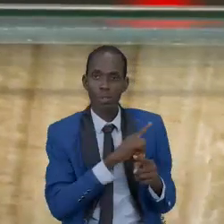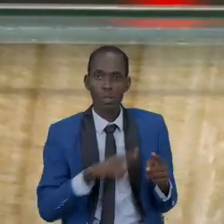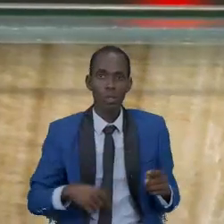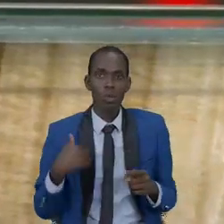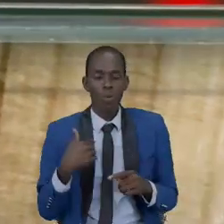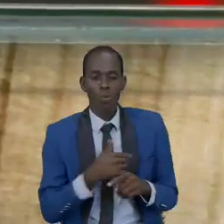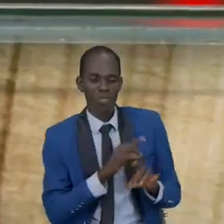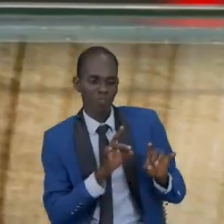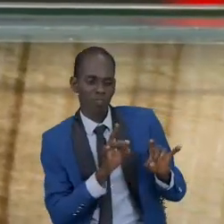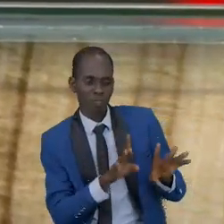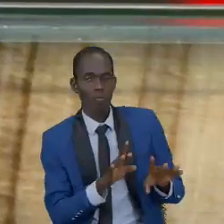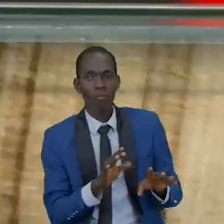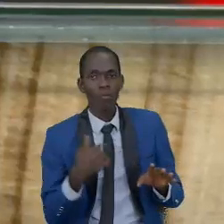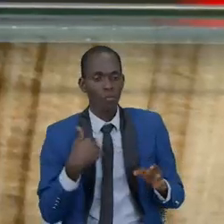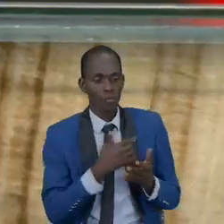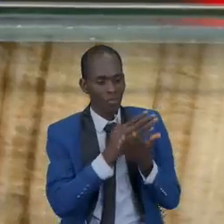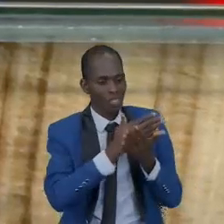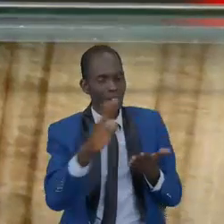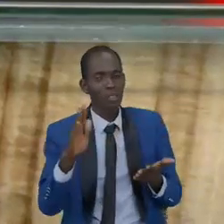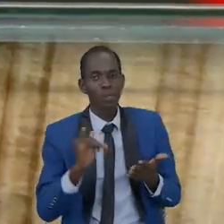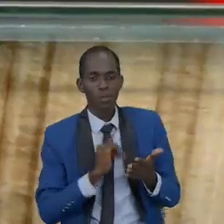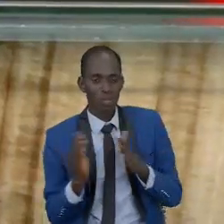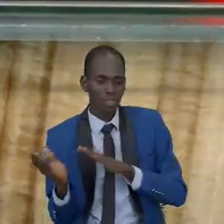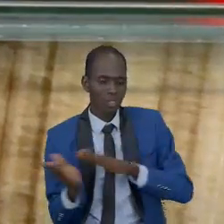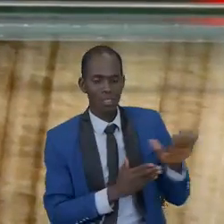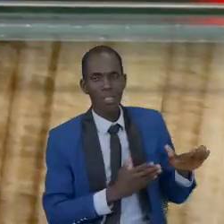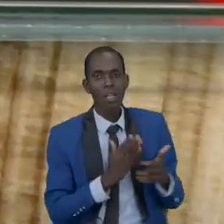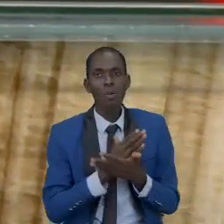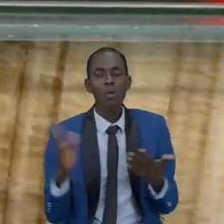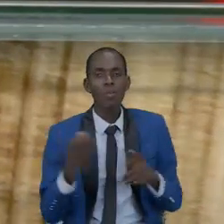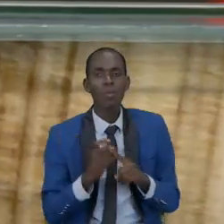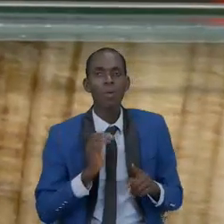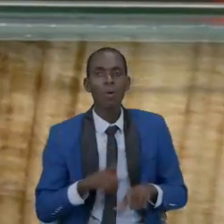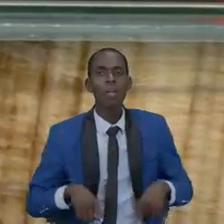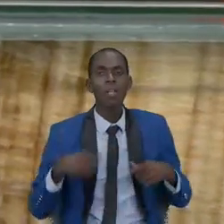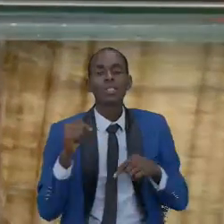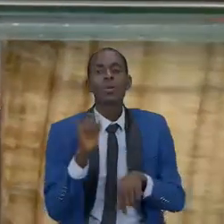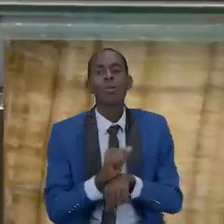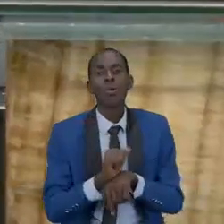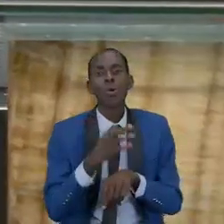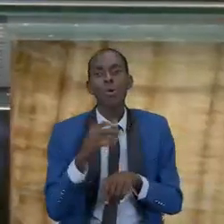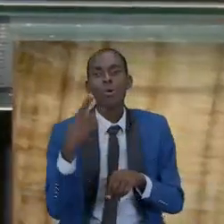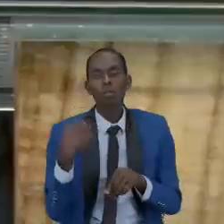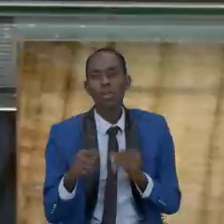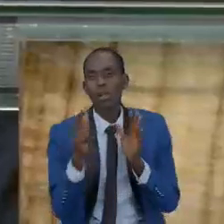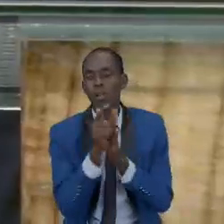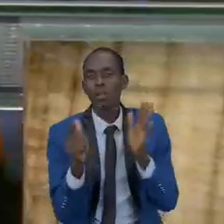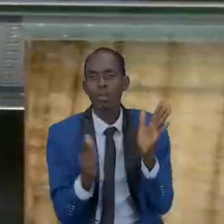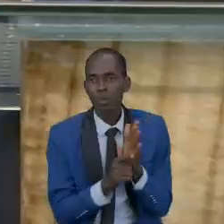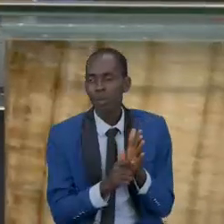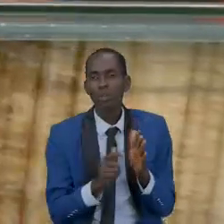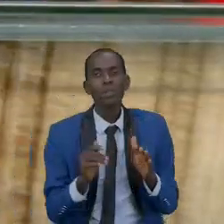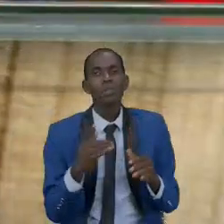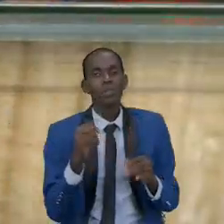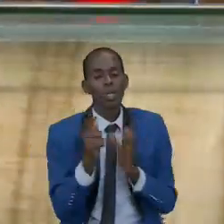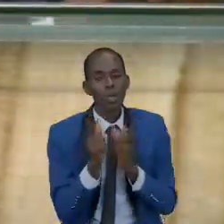we reject, we push away from our lives the works of the law. All those works of the law of